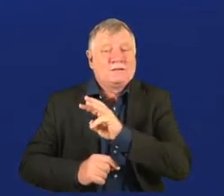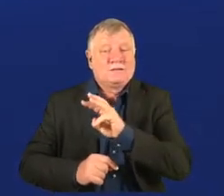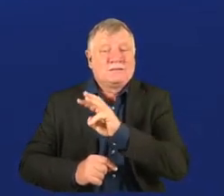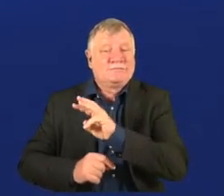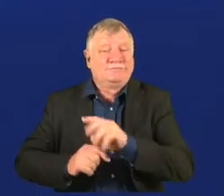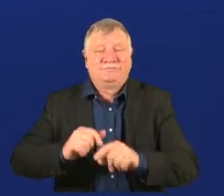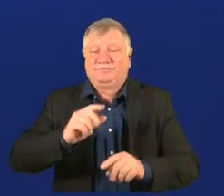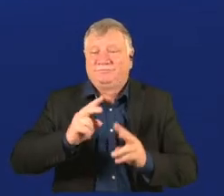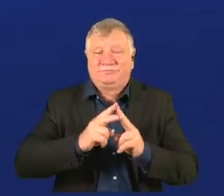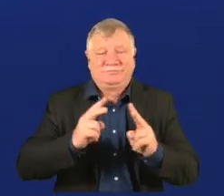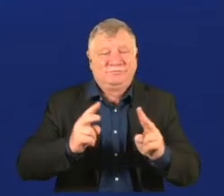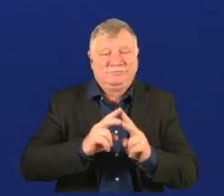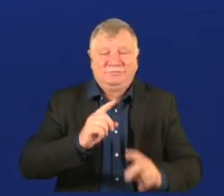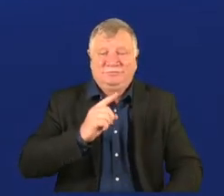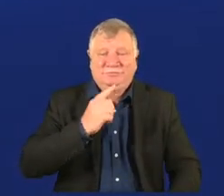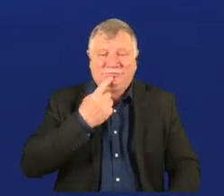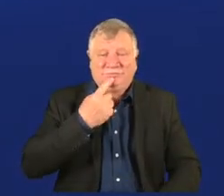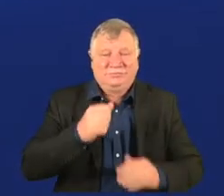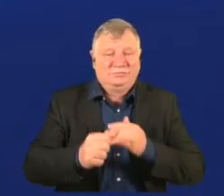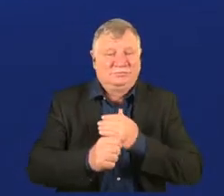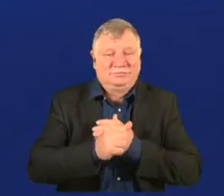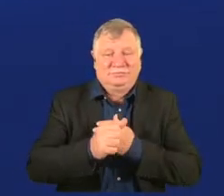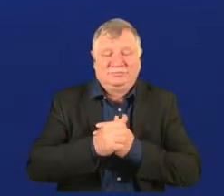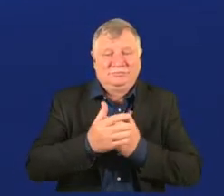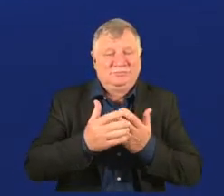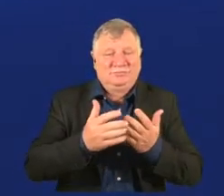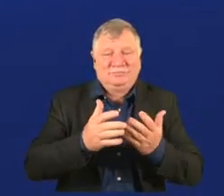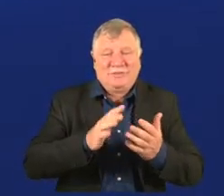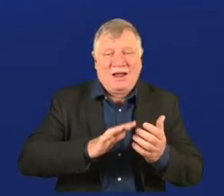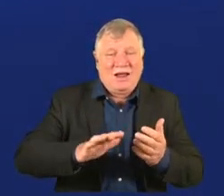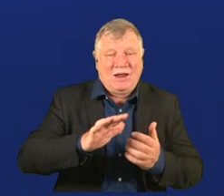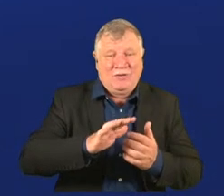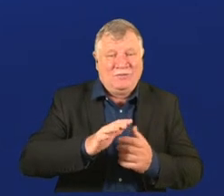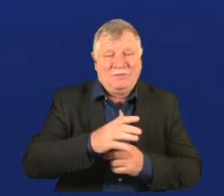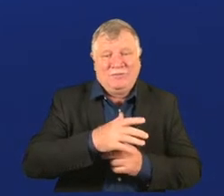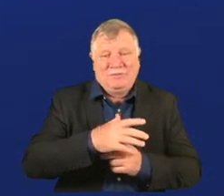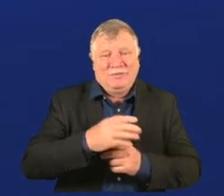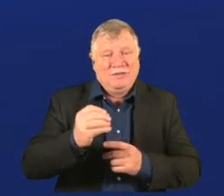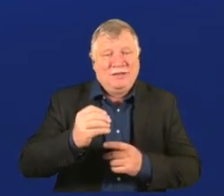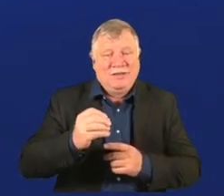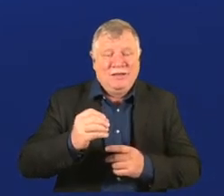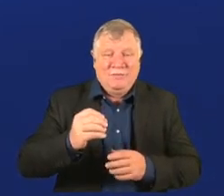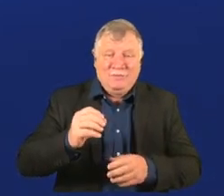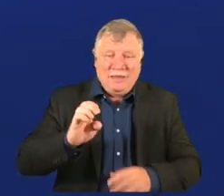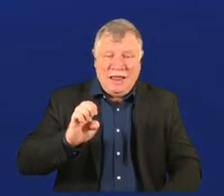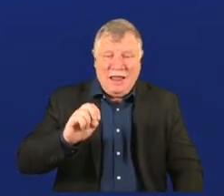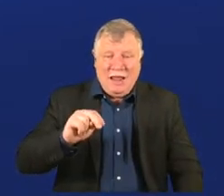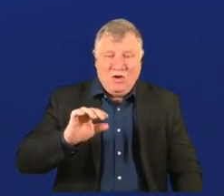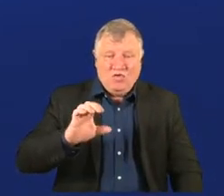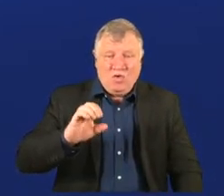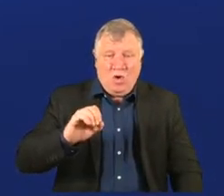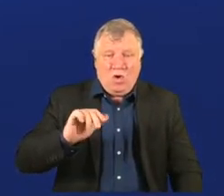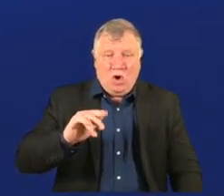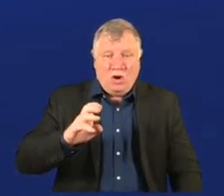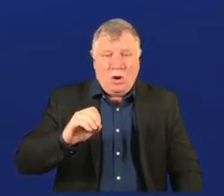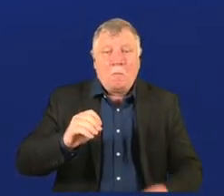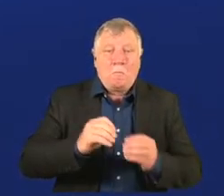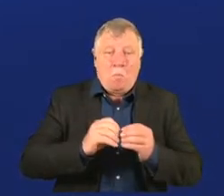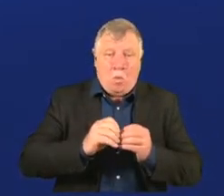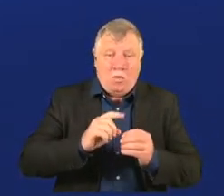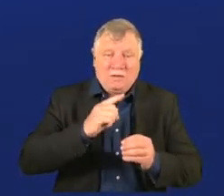very severe shortage of physicians in that practice area. Endocrinologists is very similar. In fact, it's even